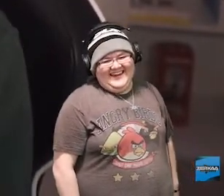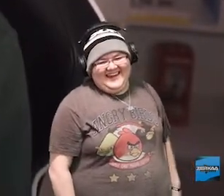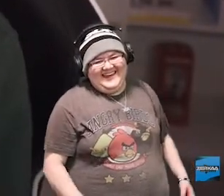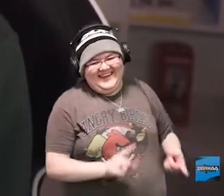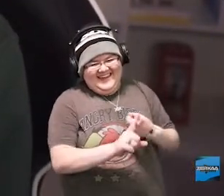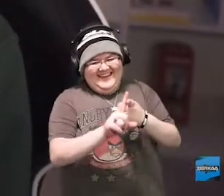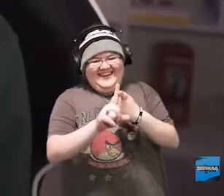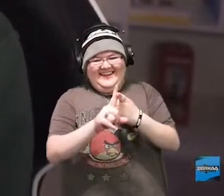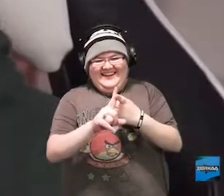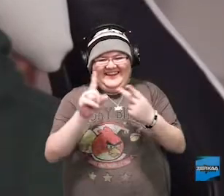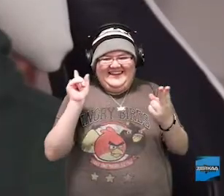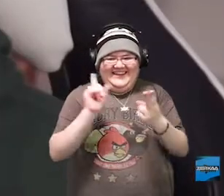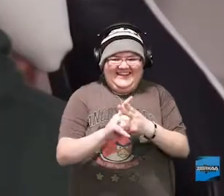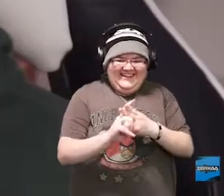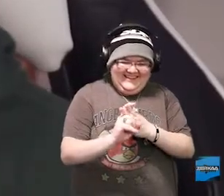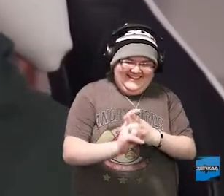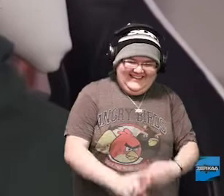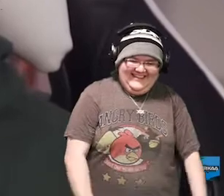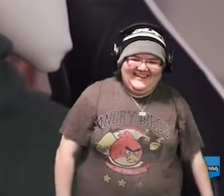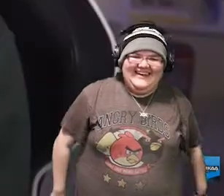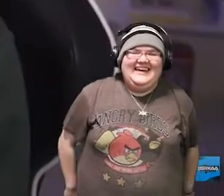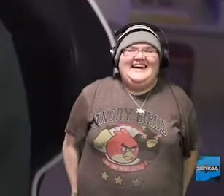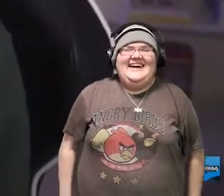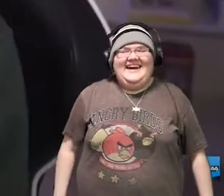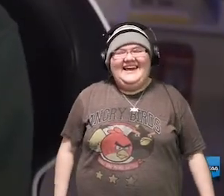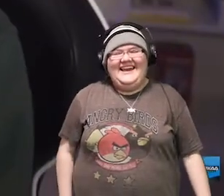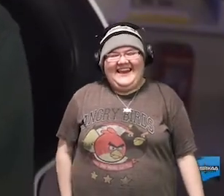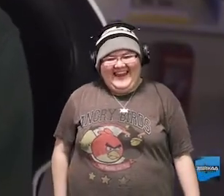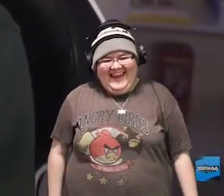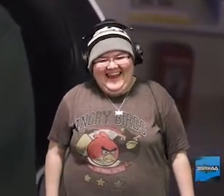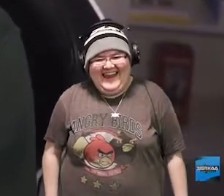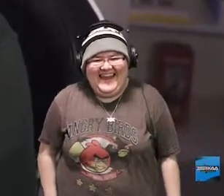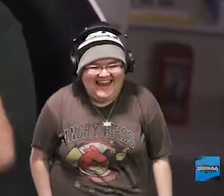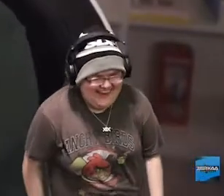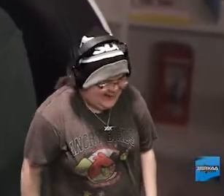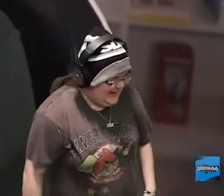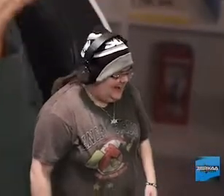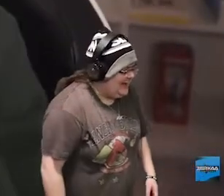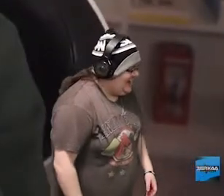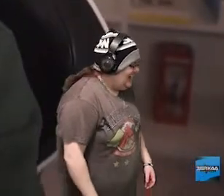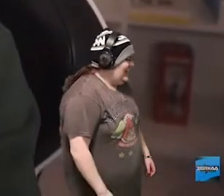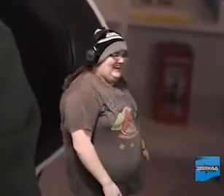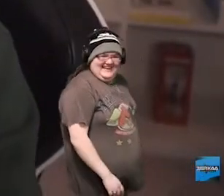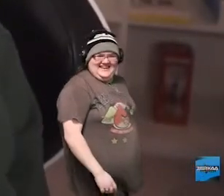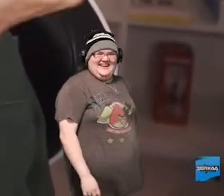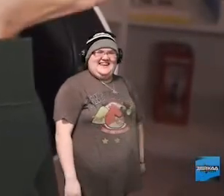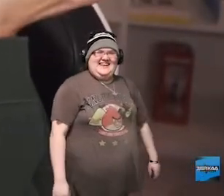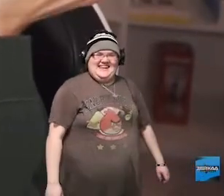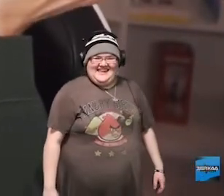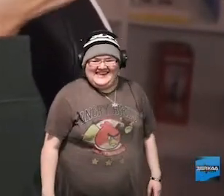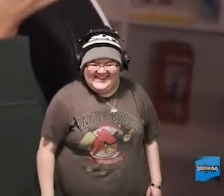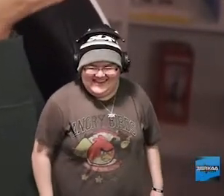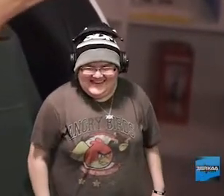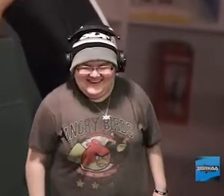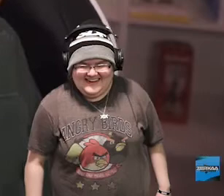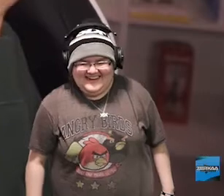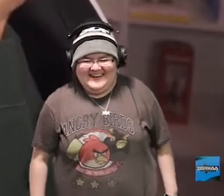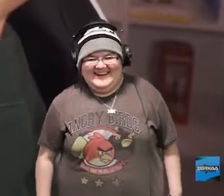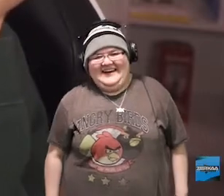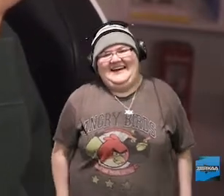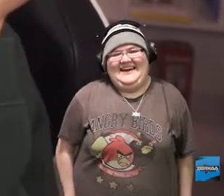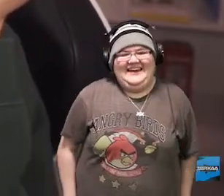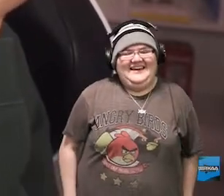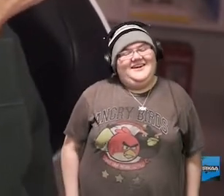are the calorie challenge and the mukbang. I swear, food on YouTube just does well. I guess it makes sense. Like, food is the